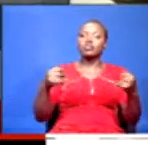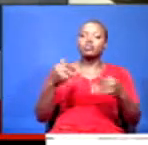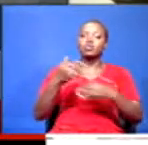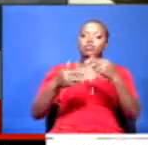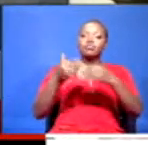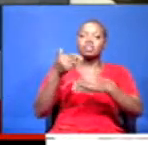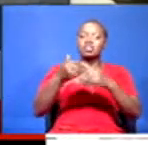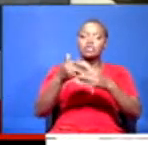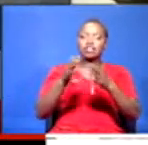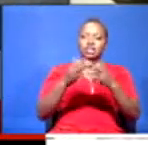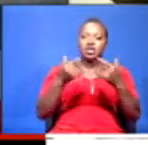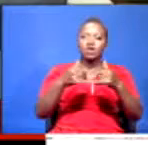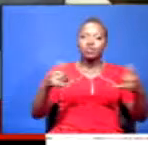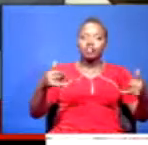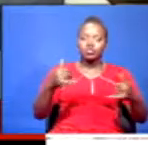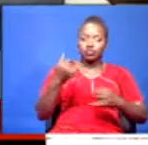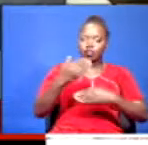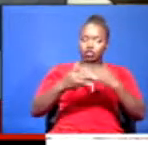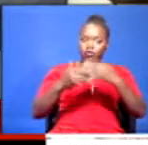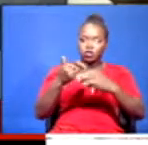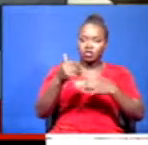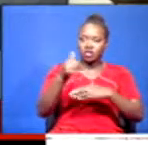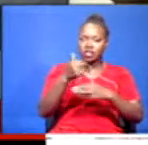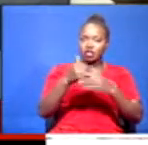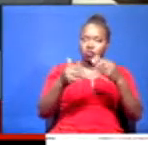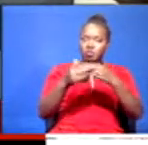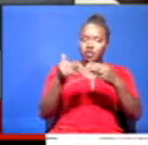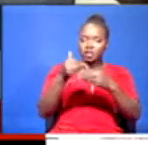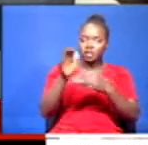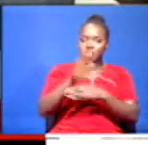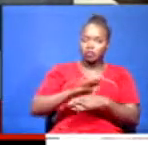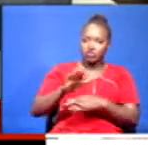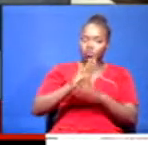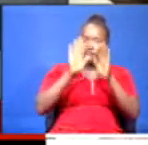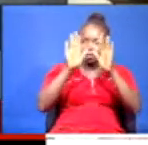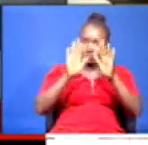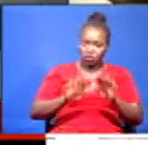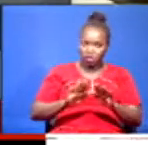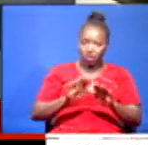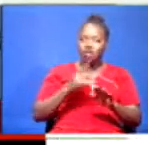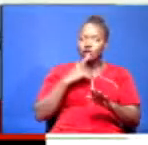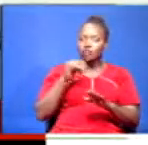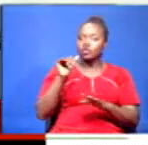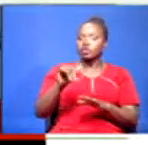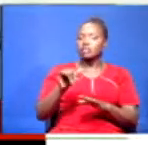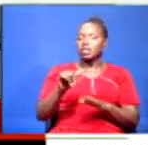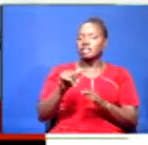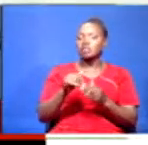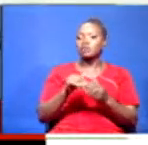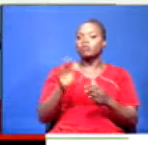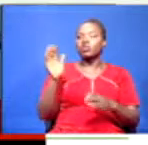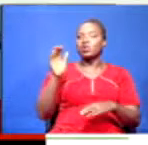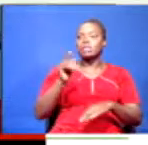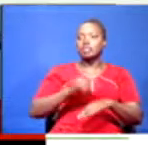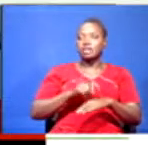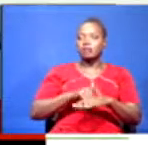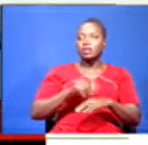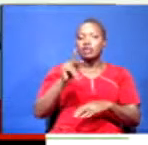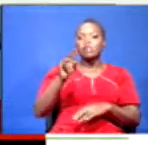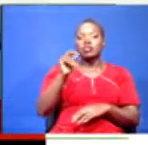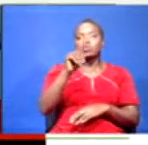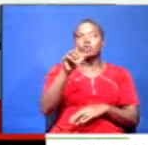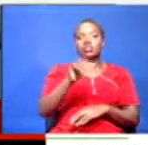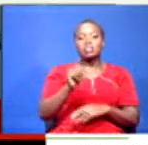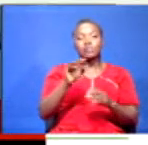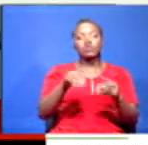the horizontal infrastructure in any building environment is key, and that has taken quite some time. At Konza, we are providing you